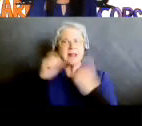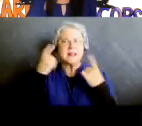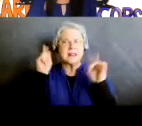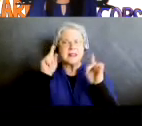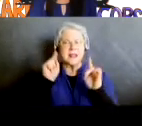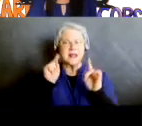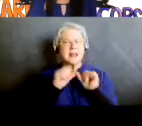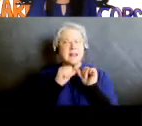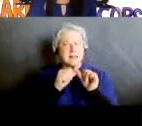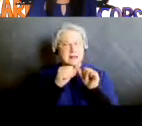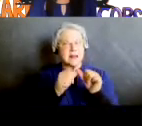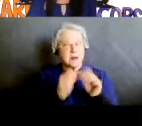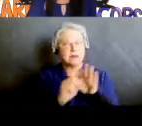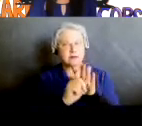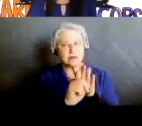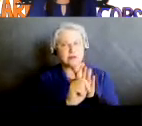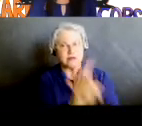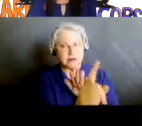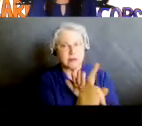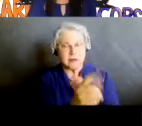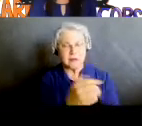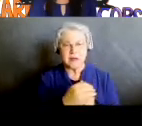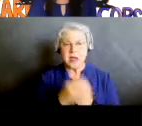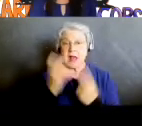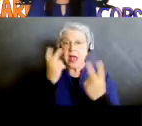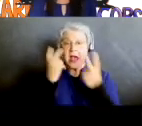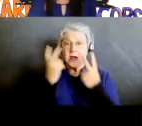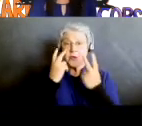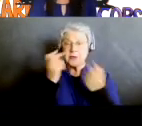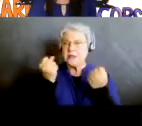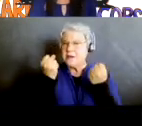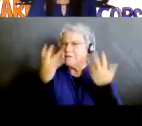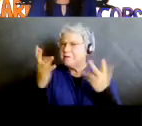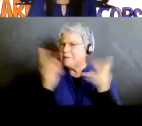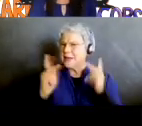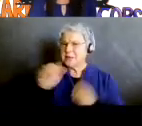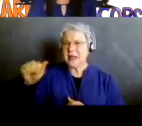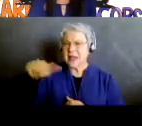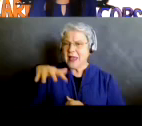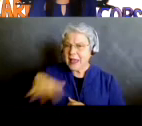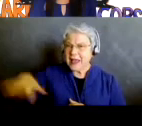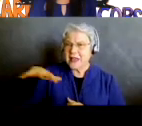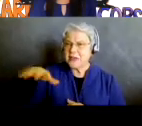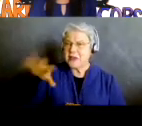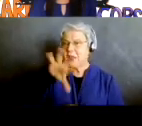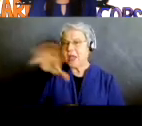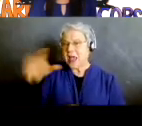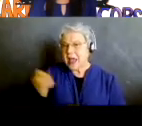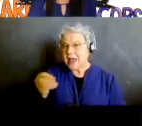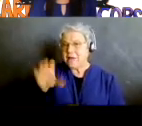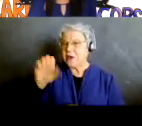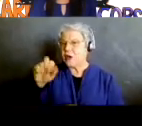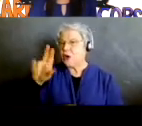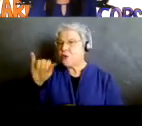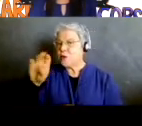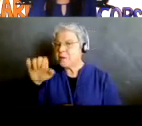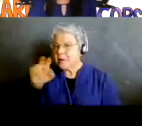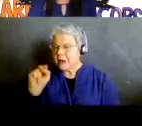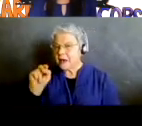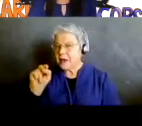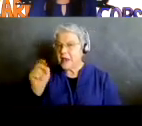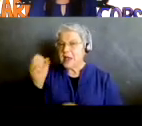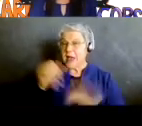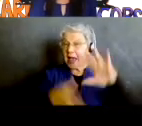in the Americas, we see migrants from all over the world, right? From Asia, Africa, and the Caribbean, traveling from South